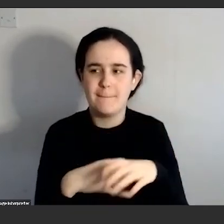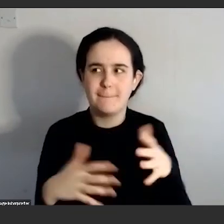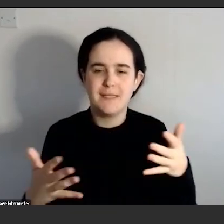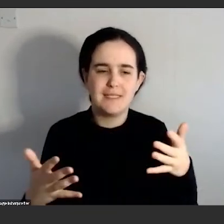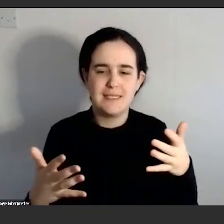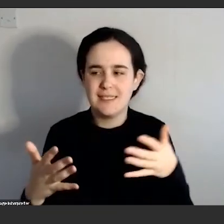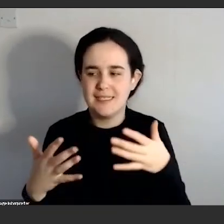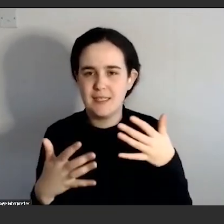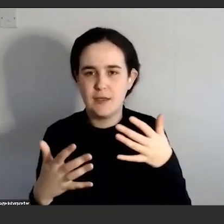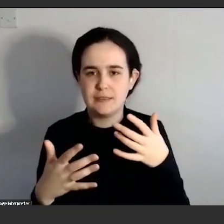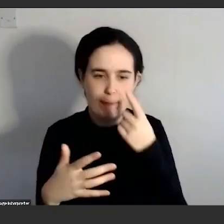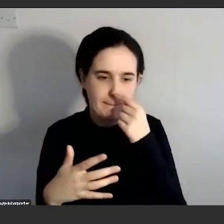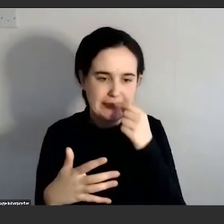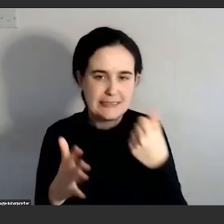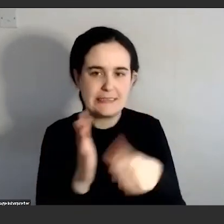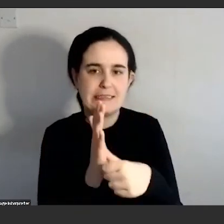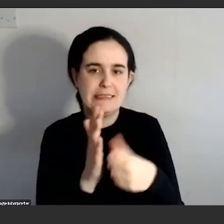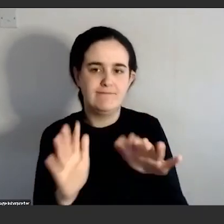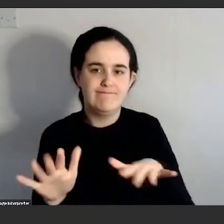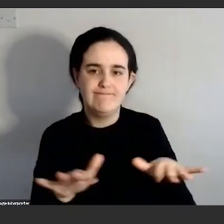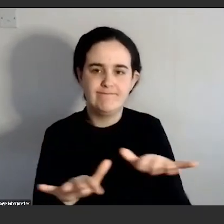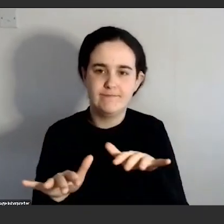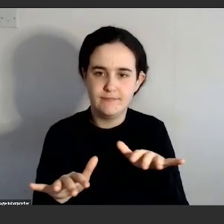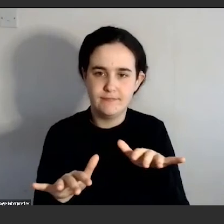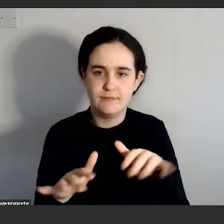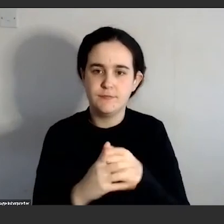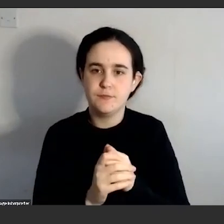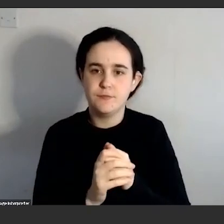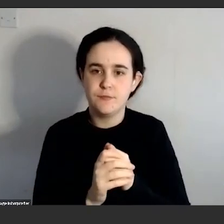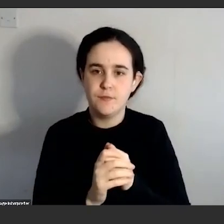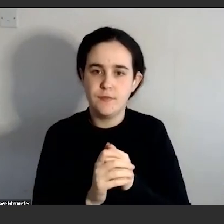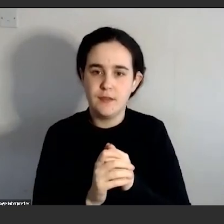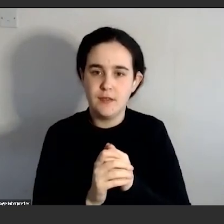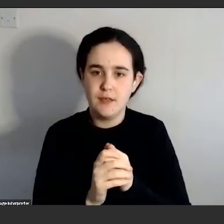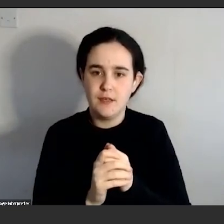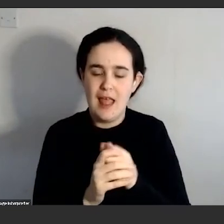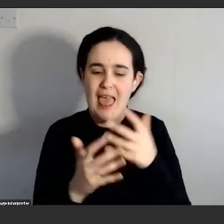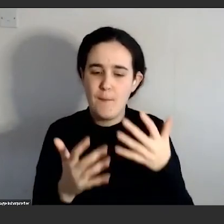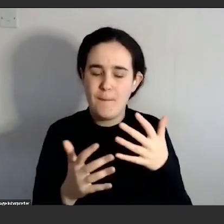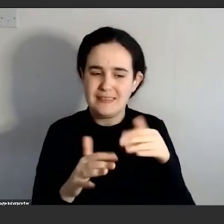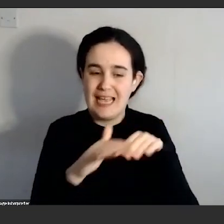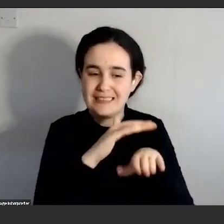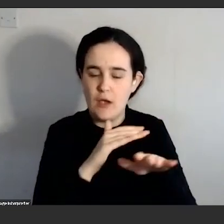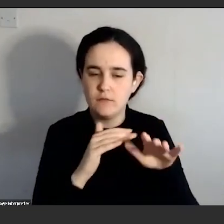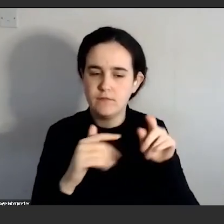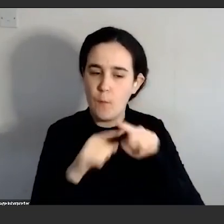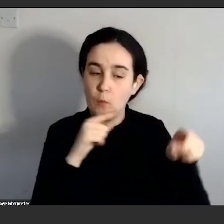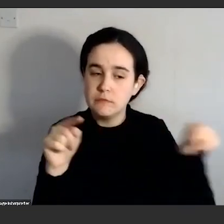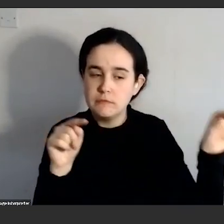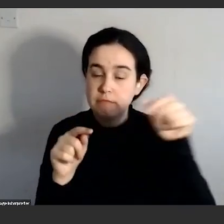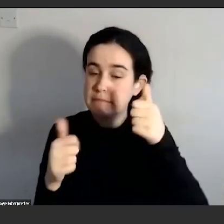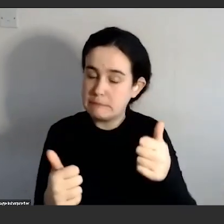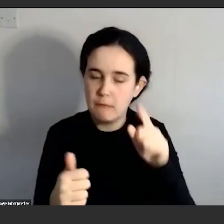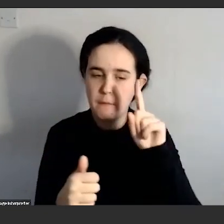planning, in your preparations, and in your actually carrying out, the activity which you would like to do. When we do